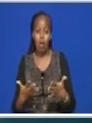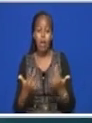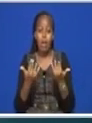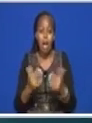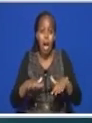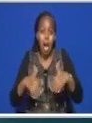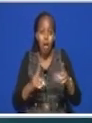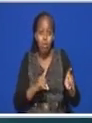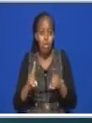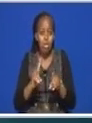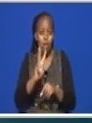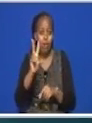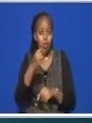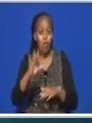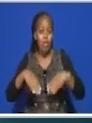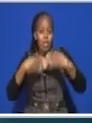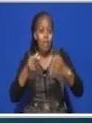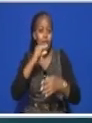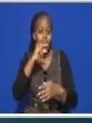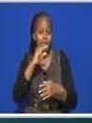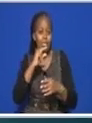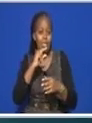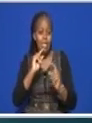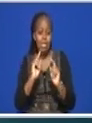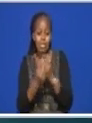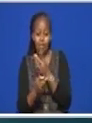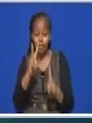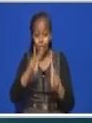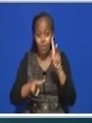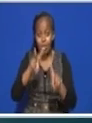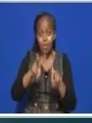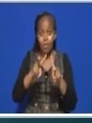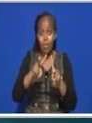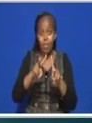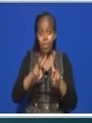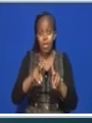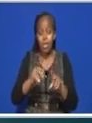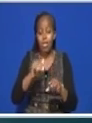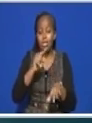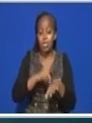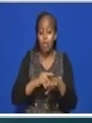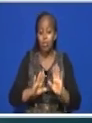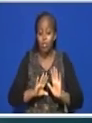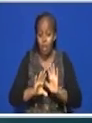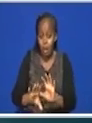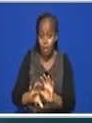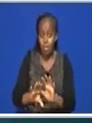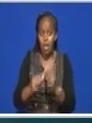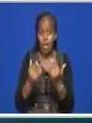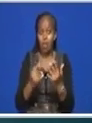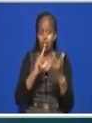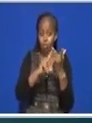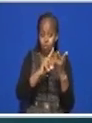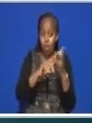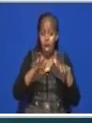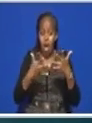a given gas vary with pressure? And how does the